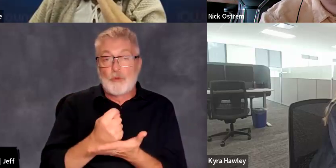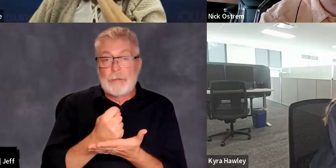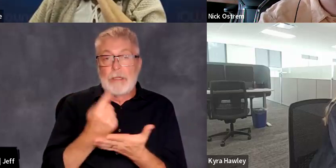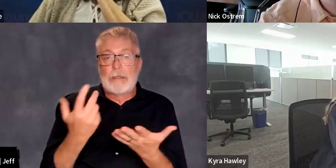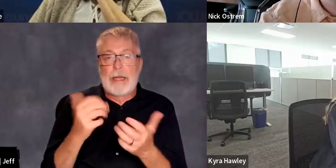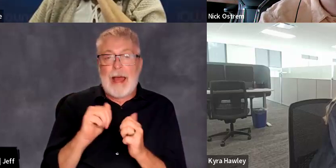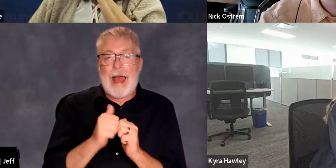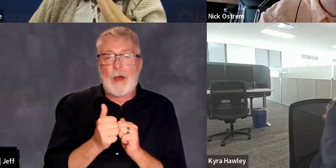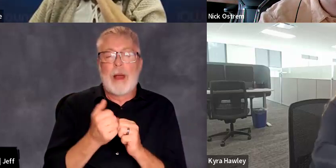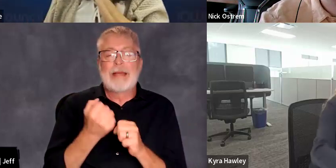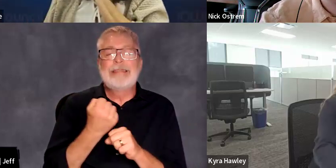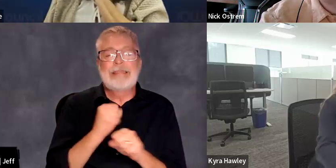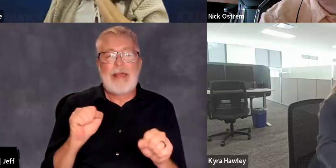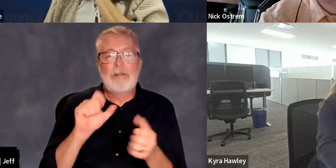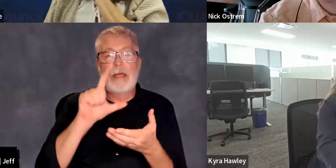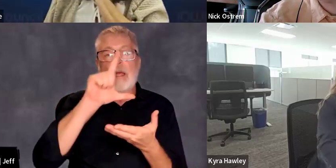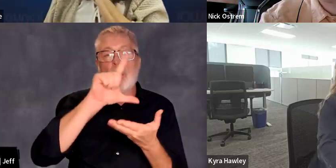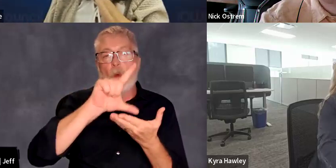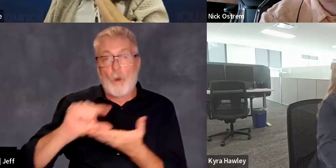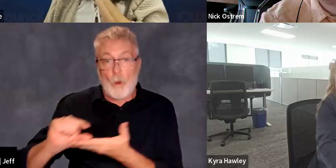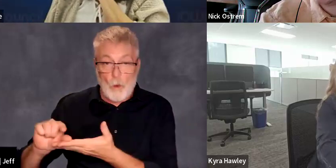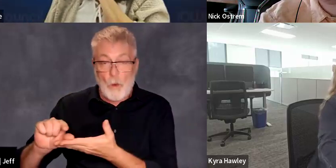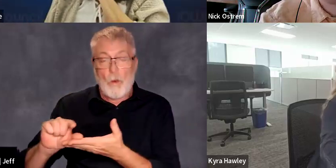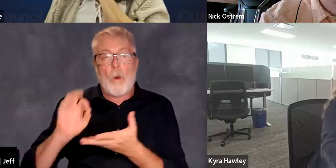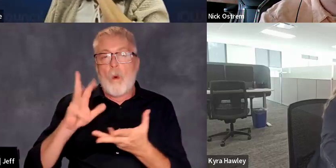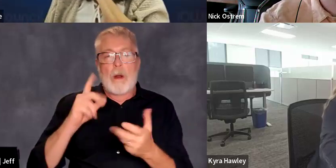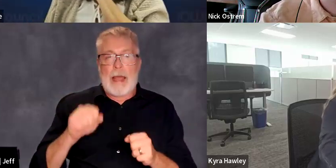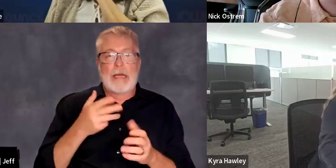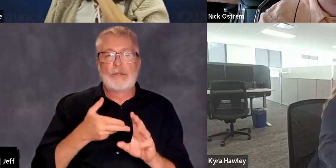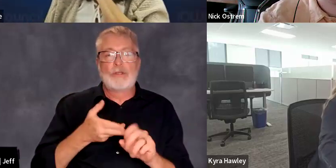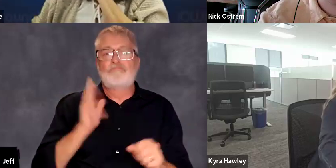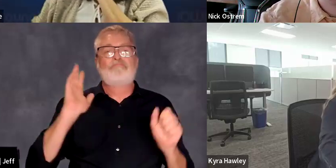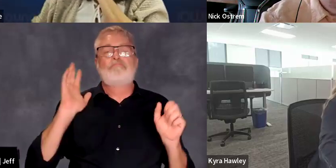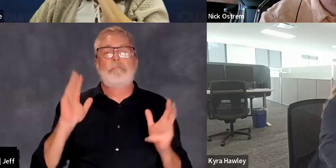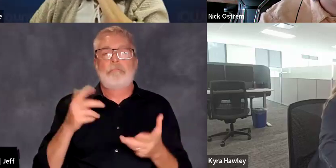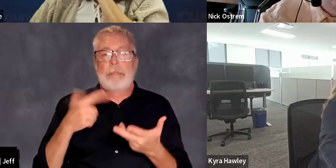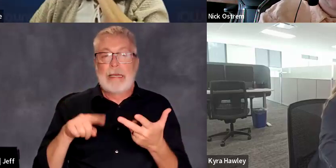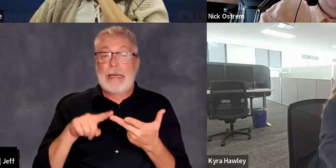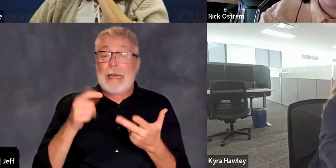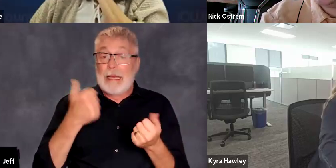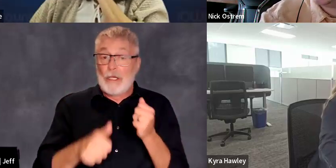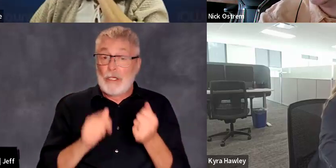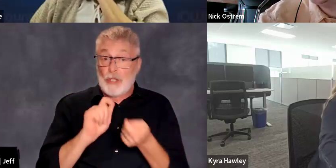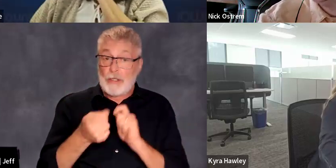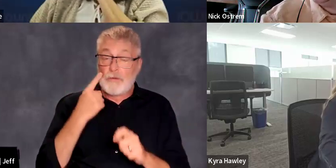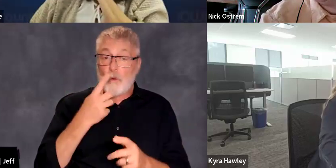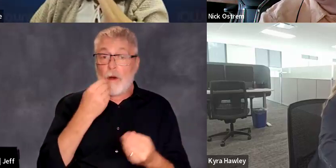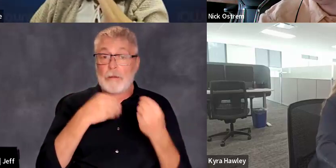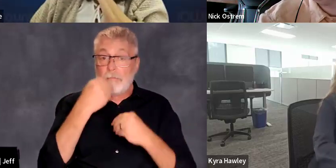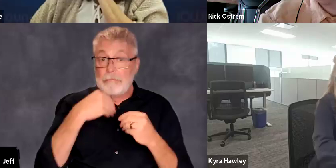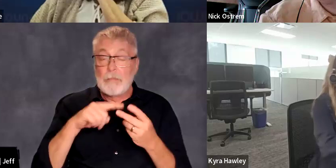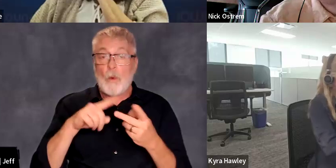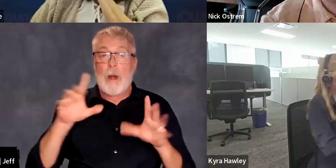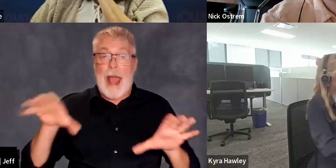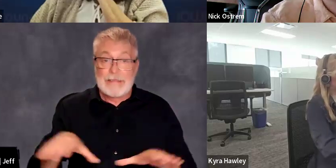I safely do that? What other changes do I need to make? Dietary or activity-based changes.